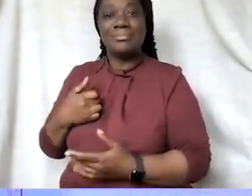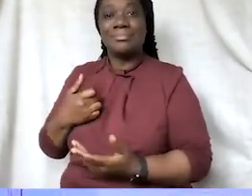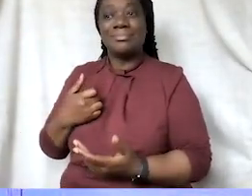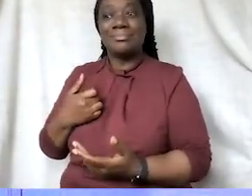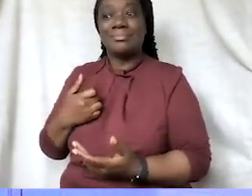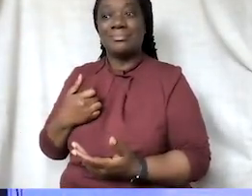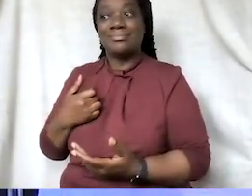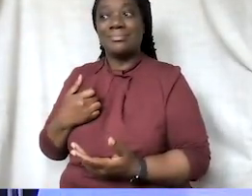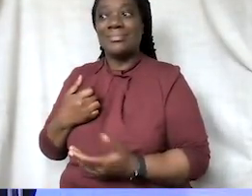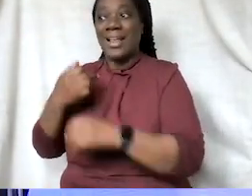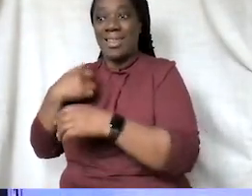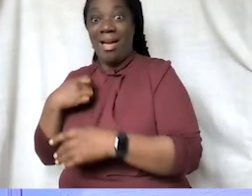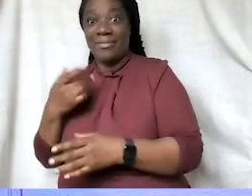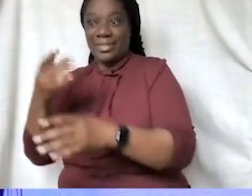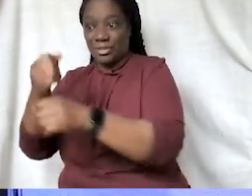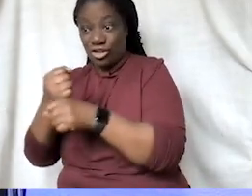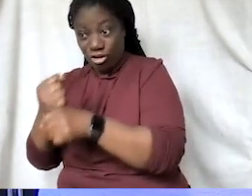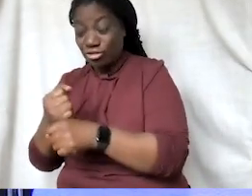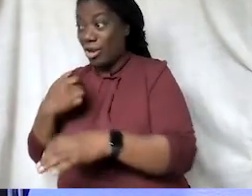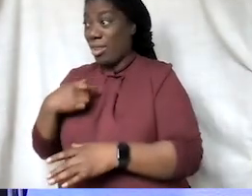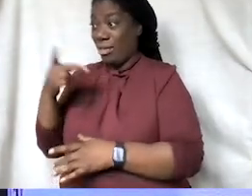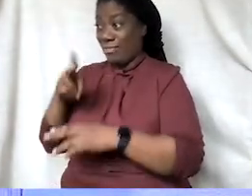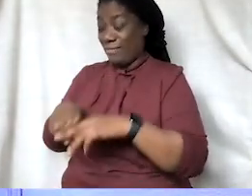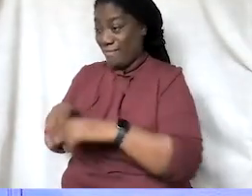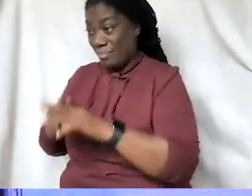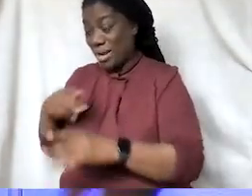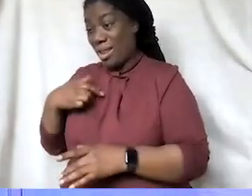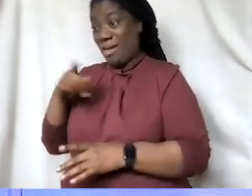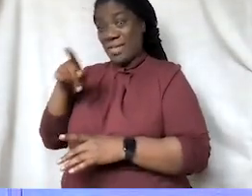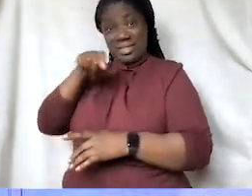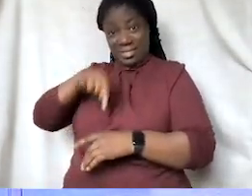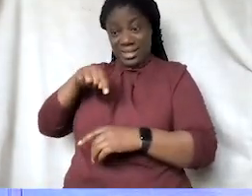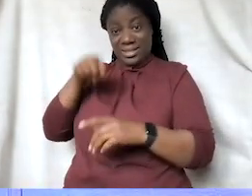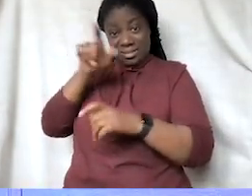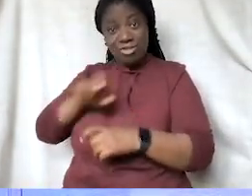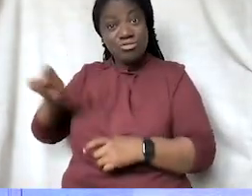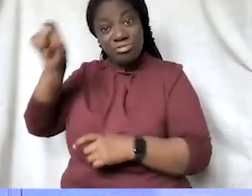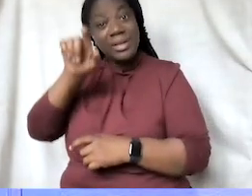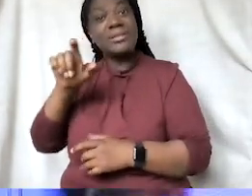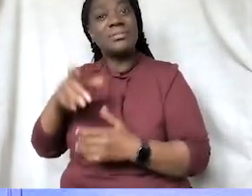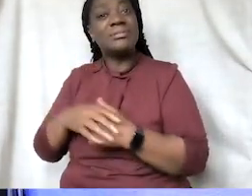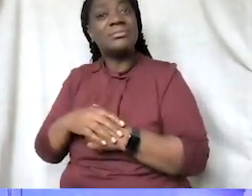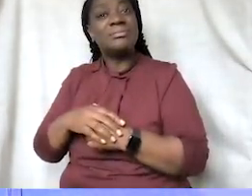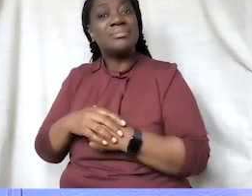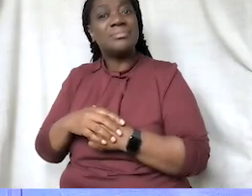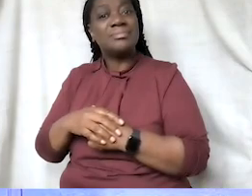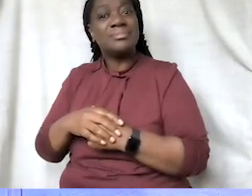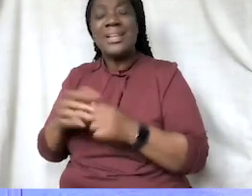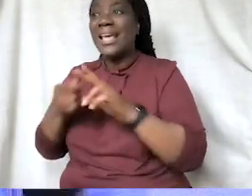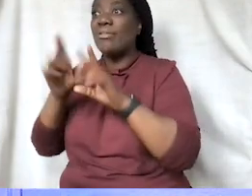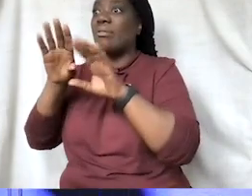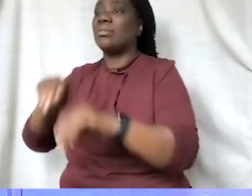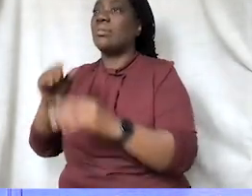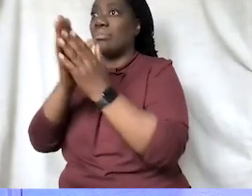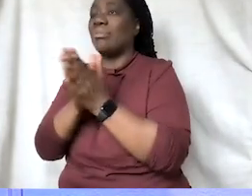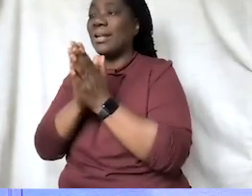of the church, in the life of your family, in the life of this country. If we don't pray, things will be worse than